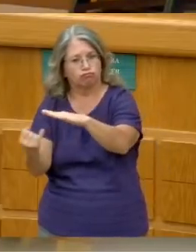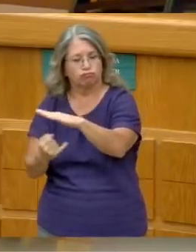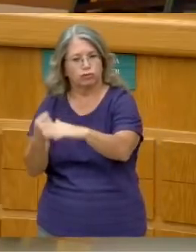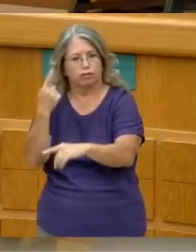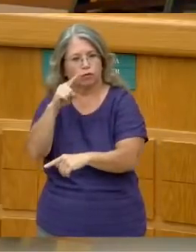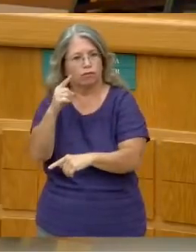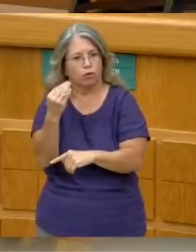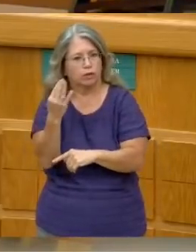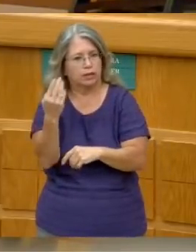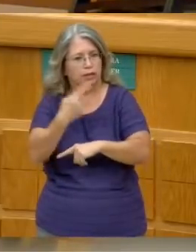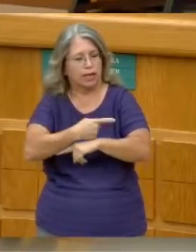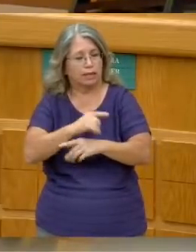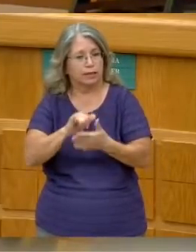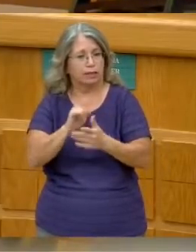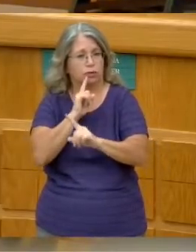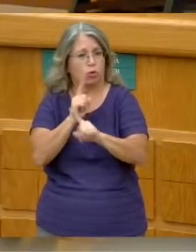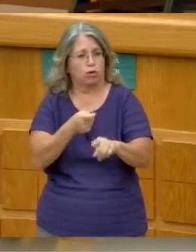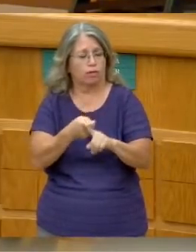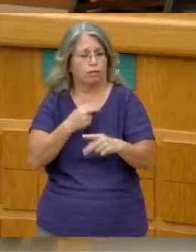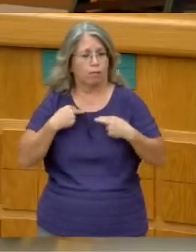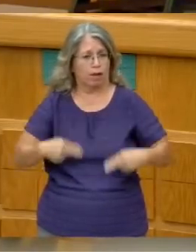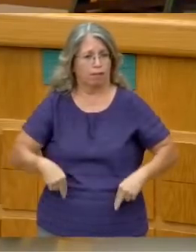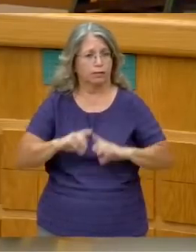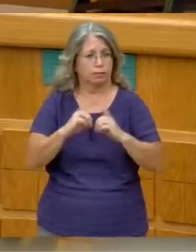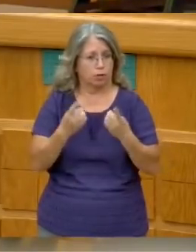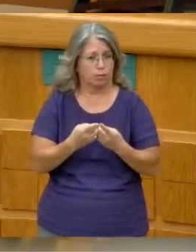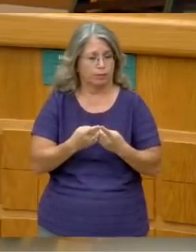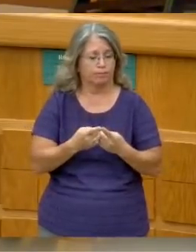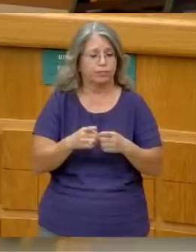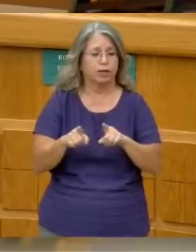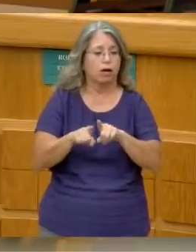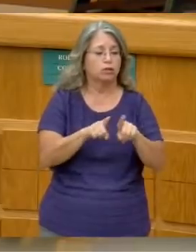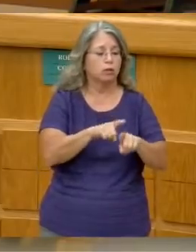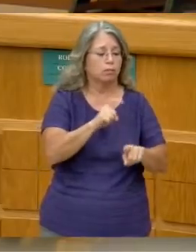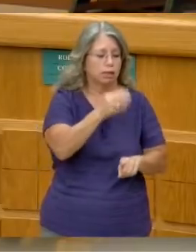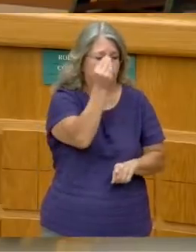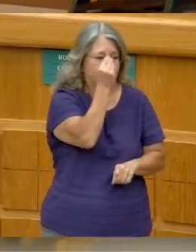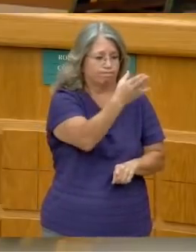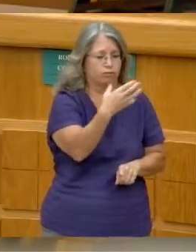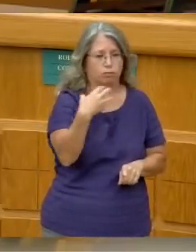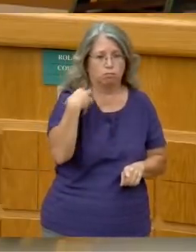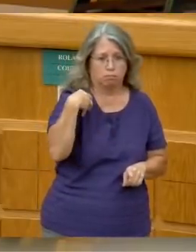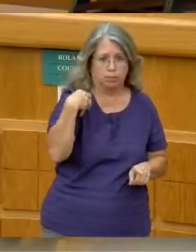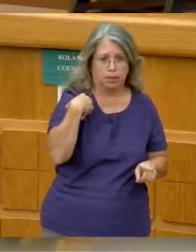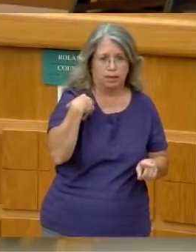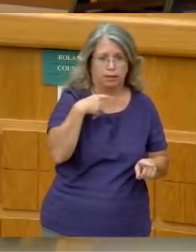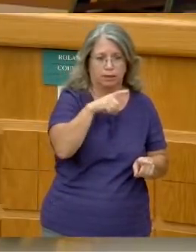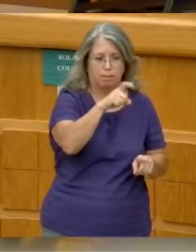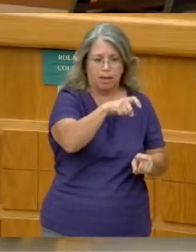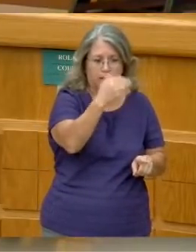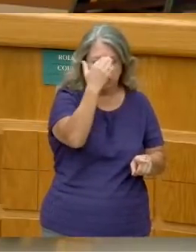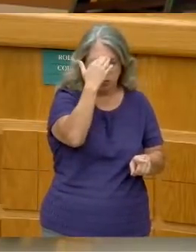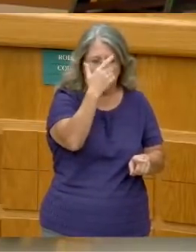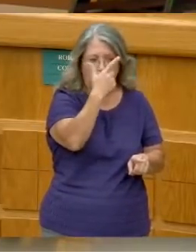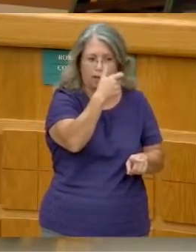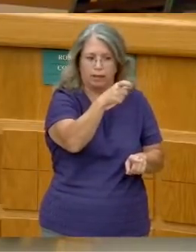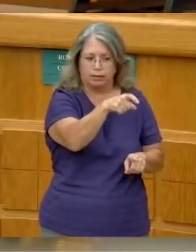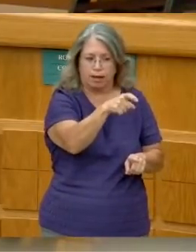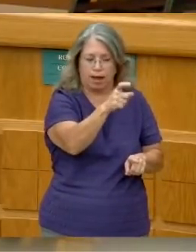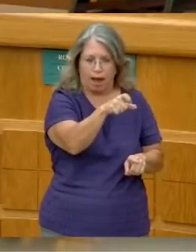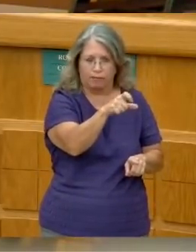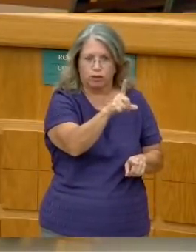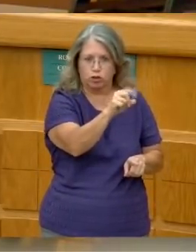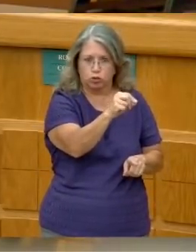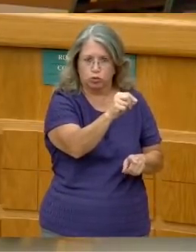department. Also, inform your employer. It is important that they know because there are certain things they need to do with that